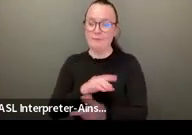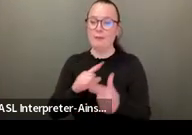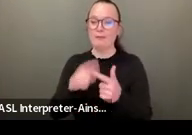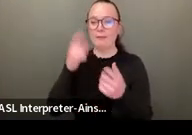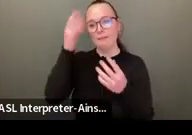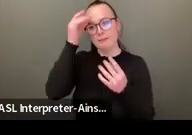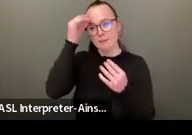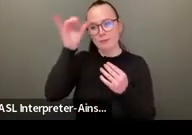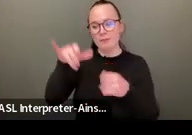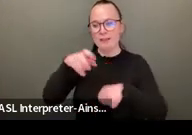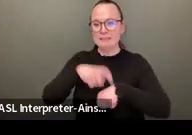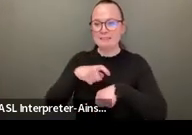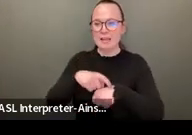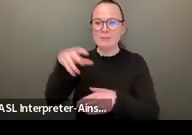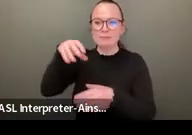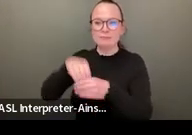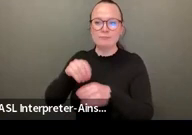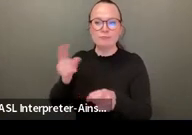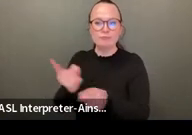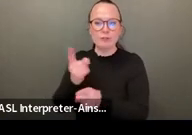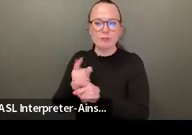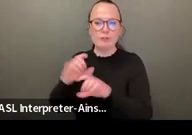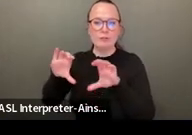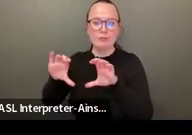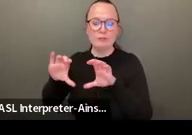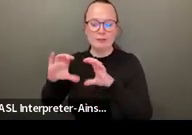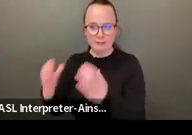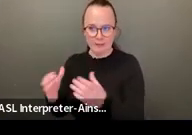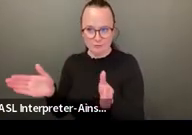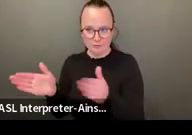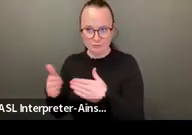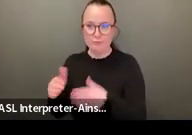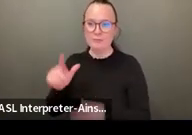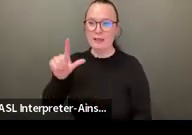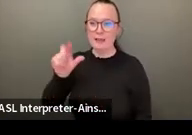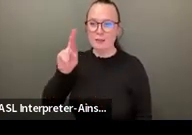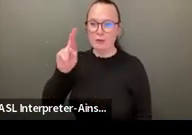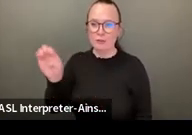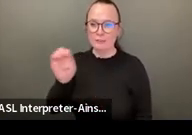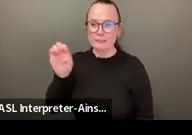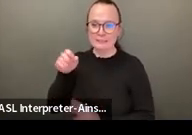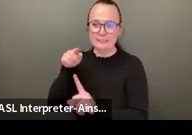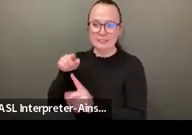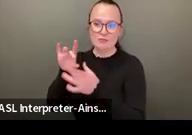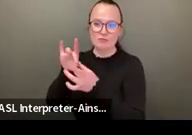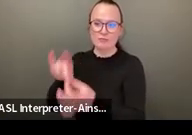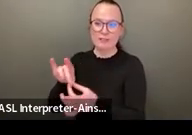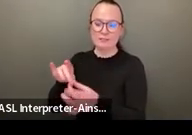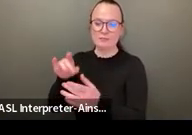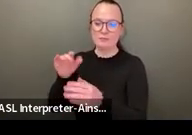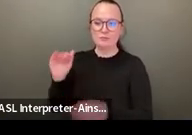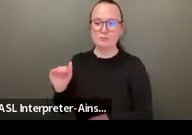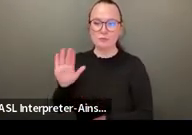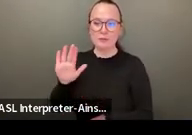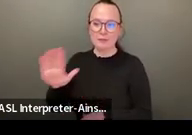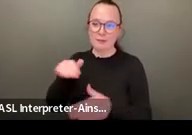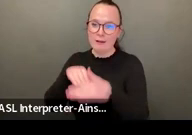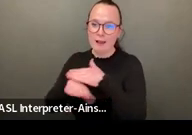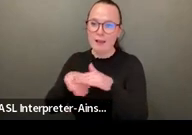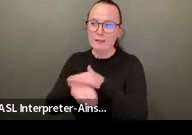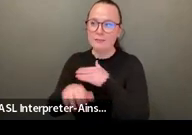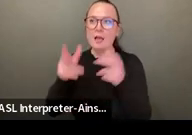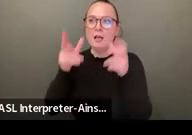the regular classroom, the least restrictive environment is really about the student's access to that general ed